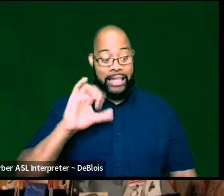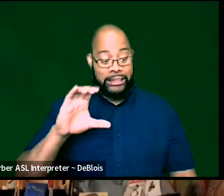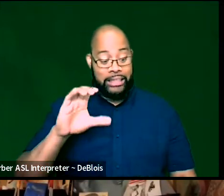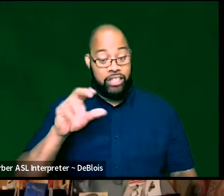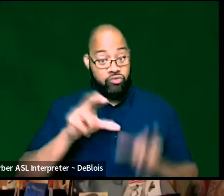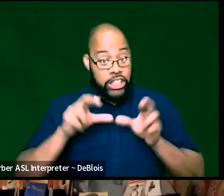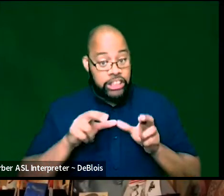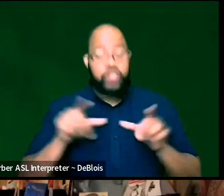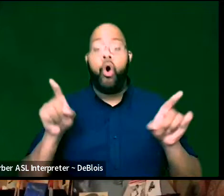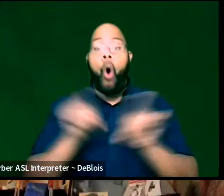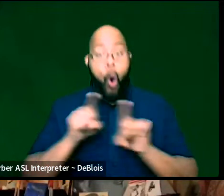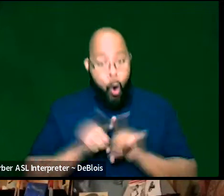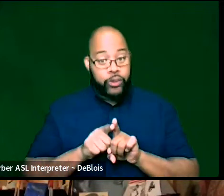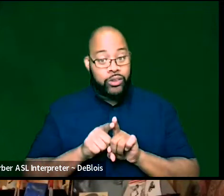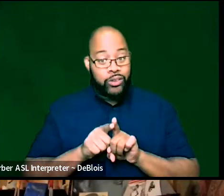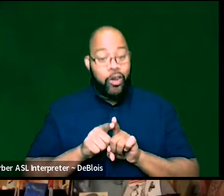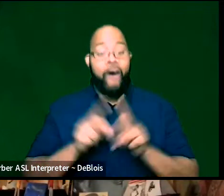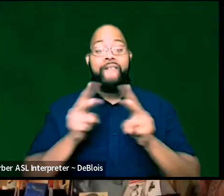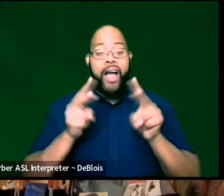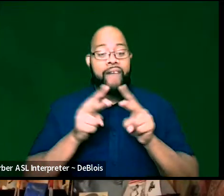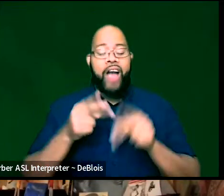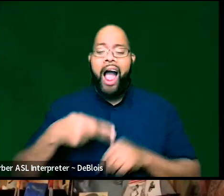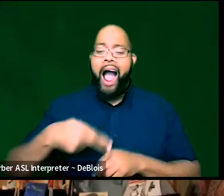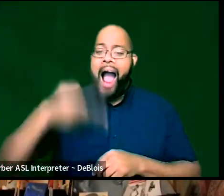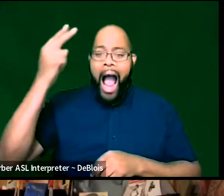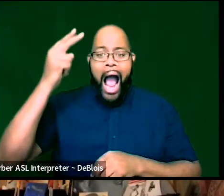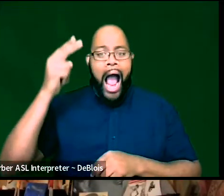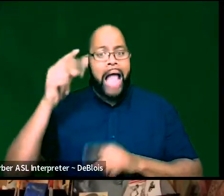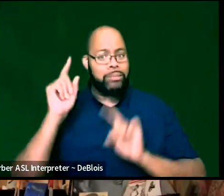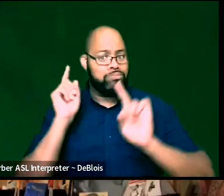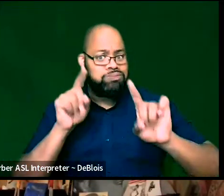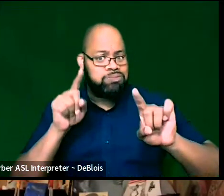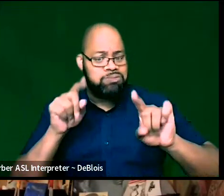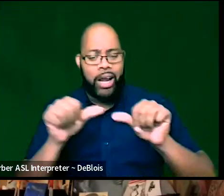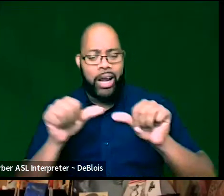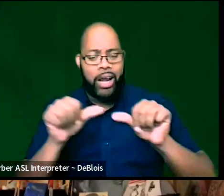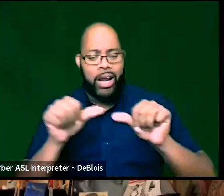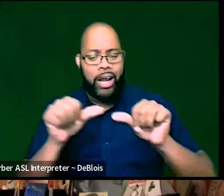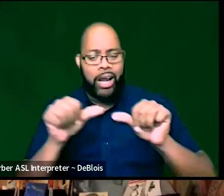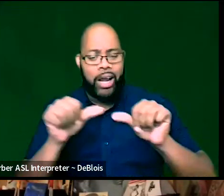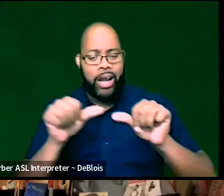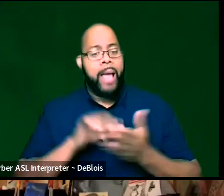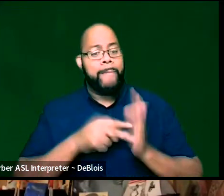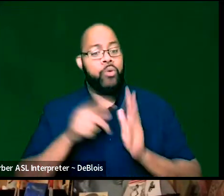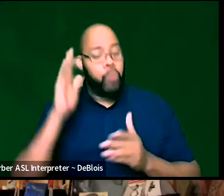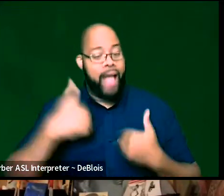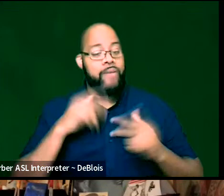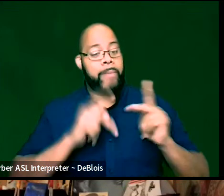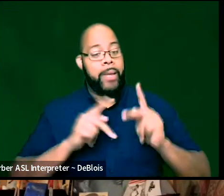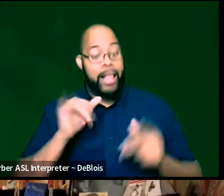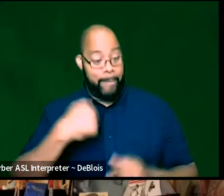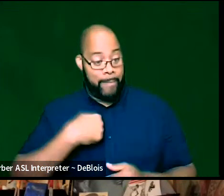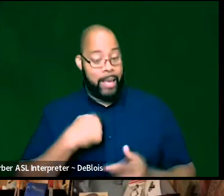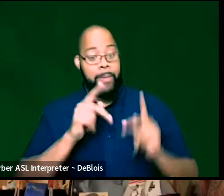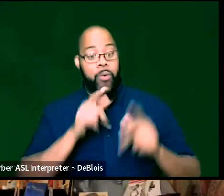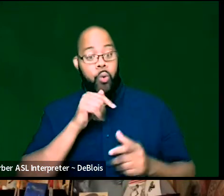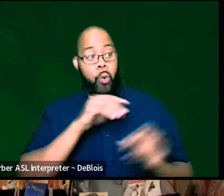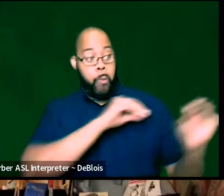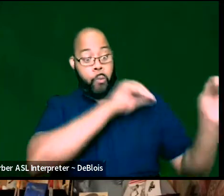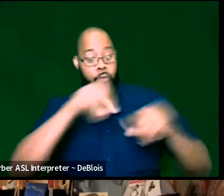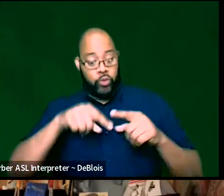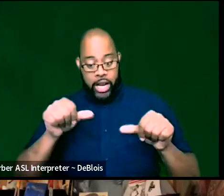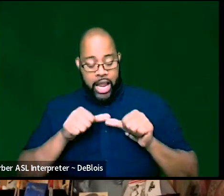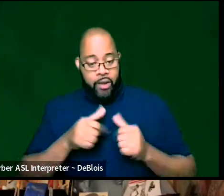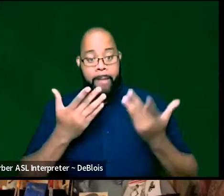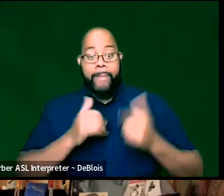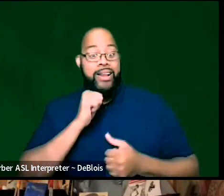Bay is also a very highly sought after area. And so that means you're going to have people like me, people who move to the area